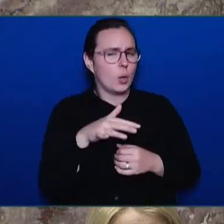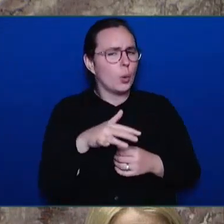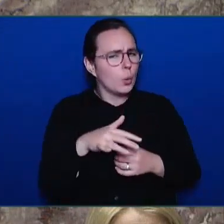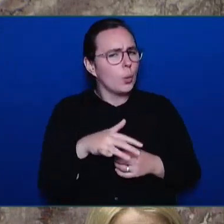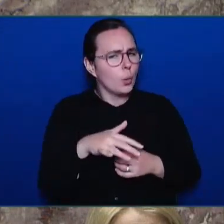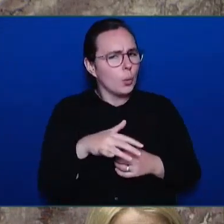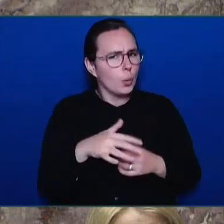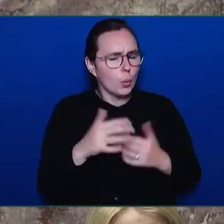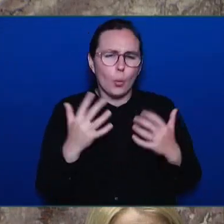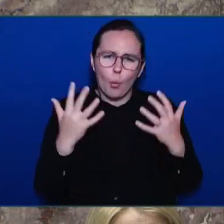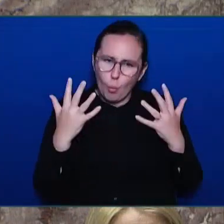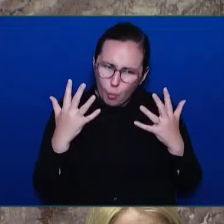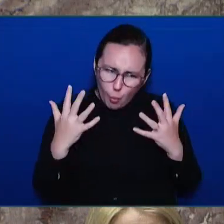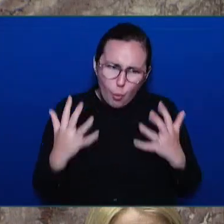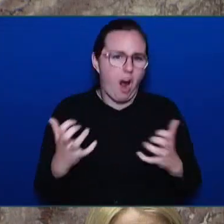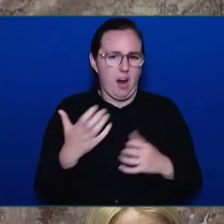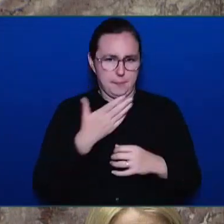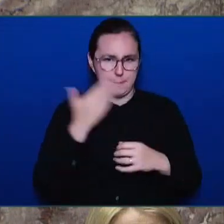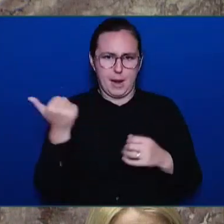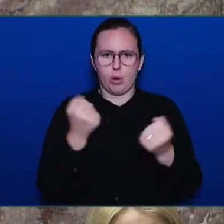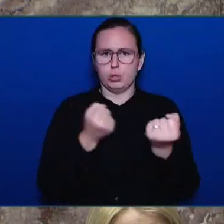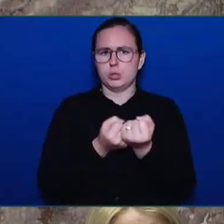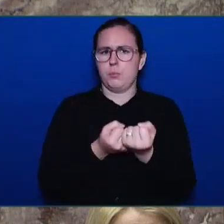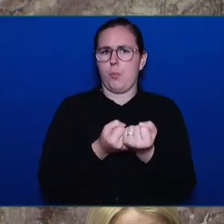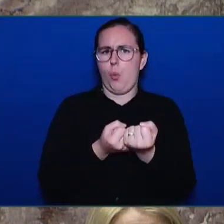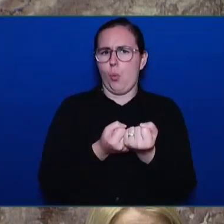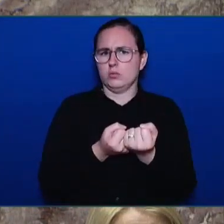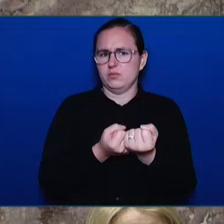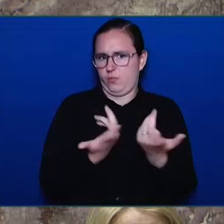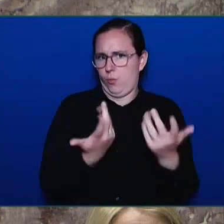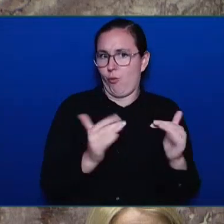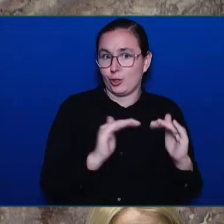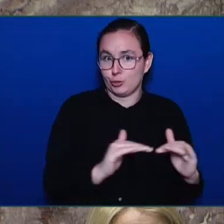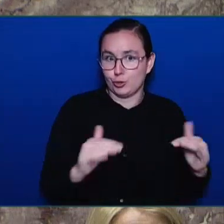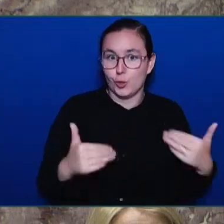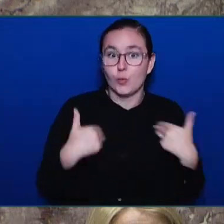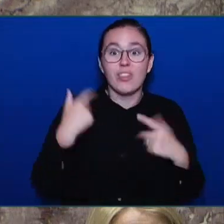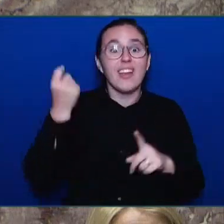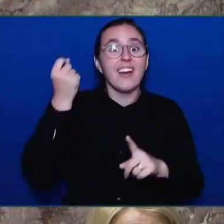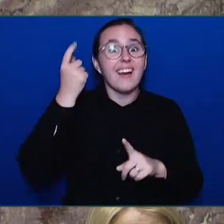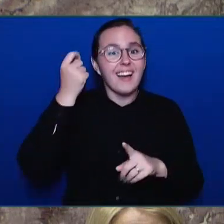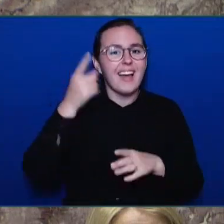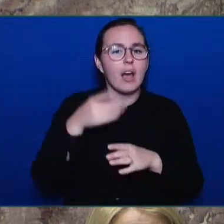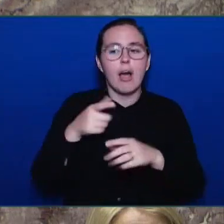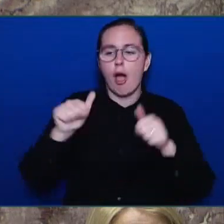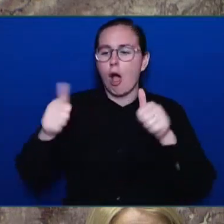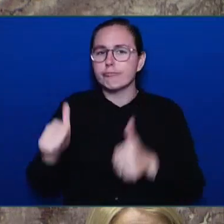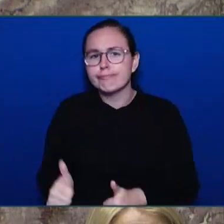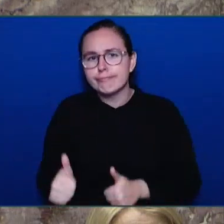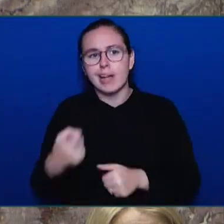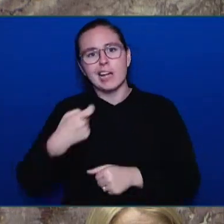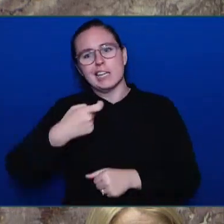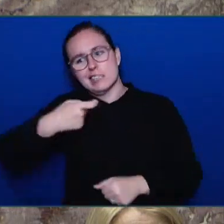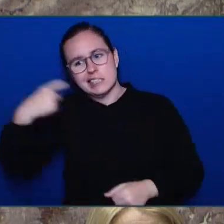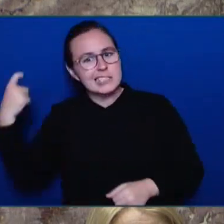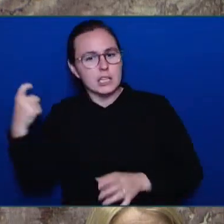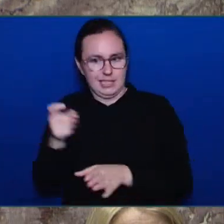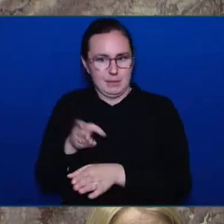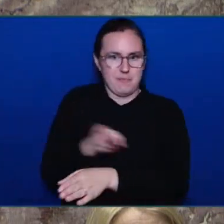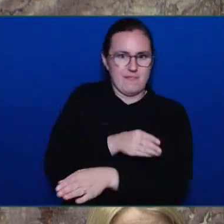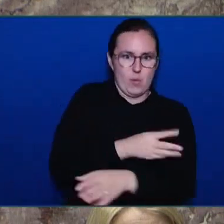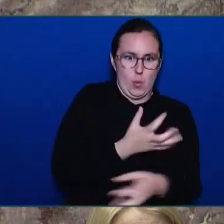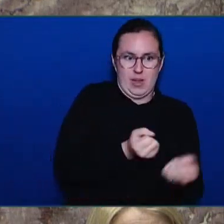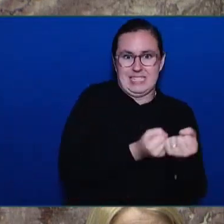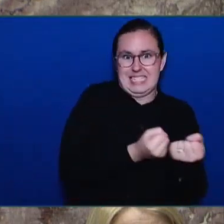to addictions to addictive substances. That is why our government has targets,